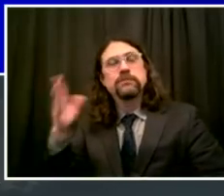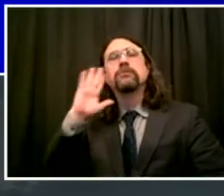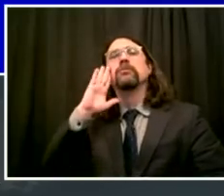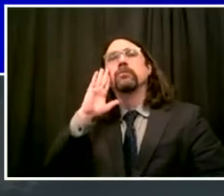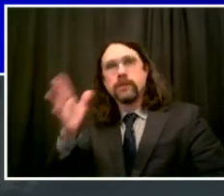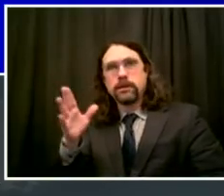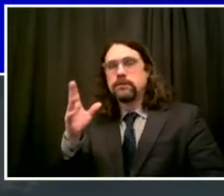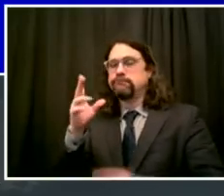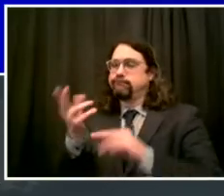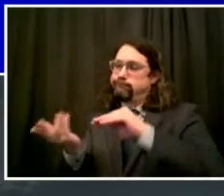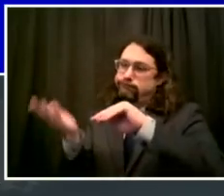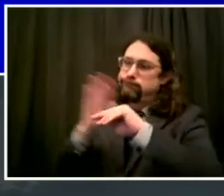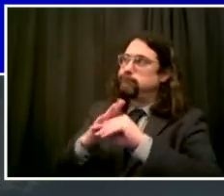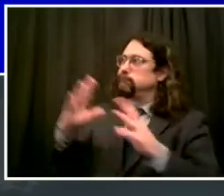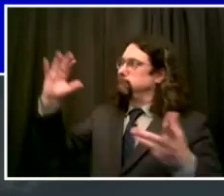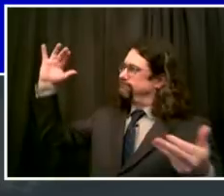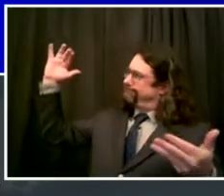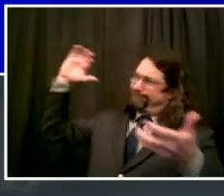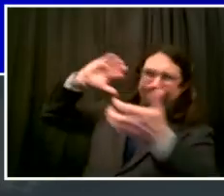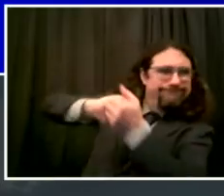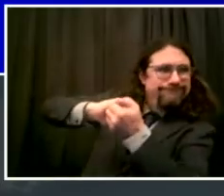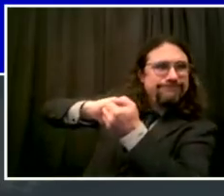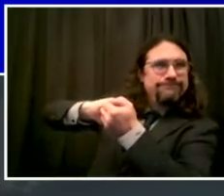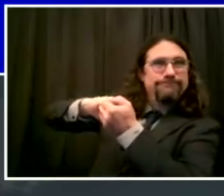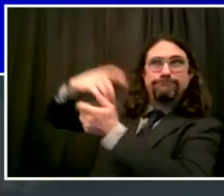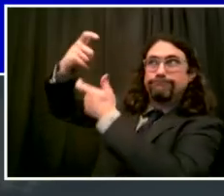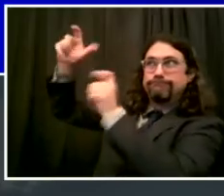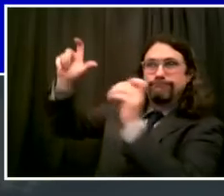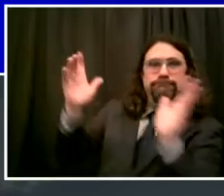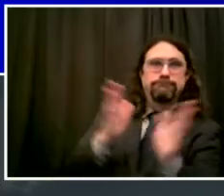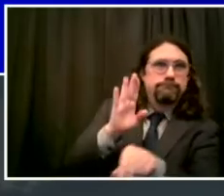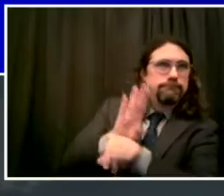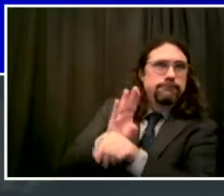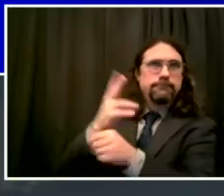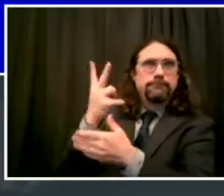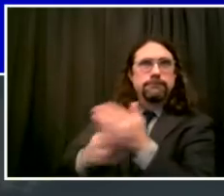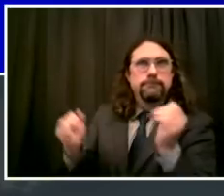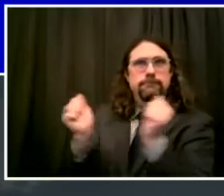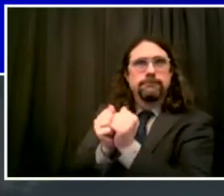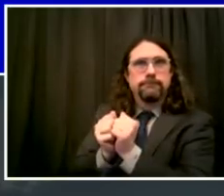we're seeing in the larger business community and bring it to bear to help small business.